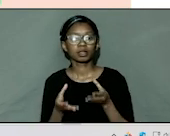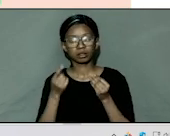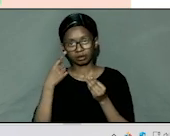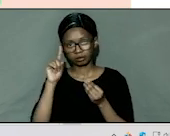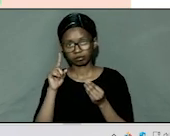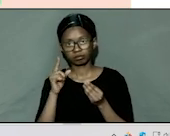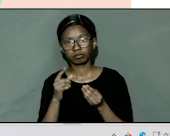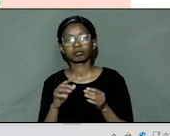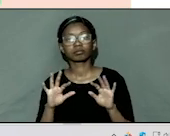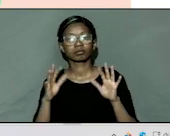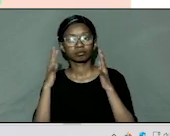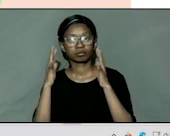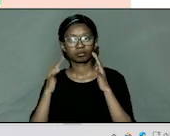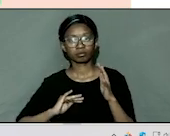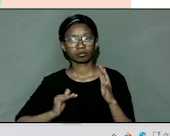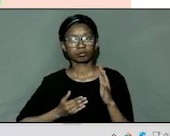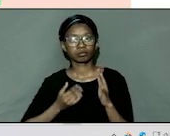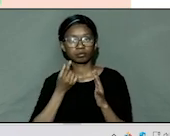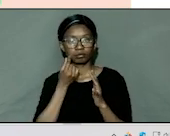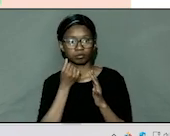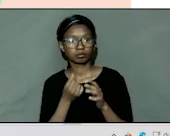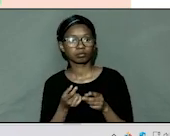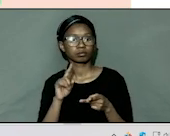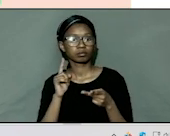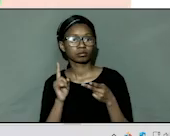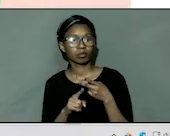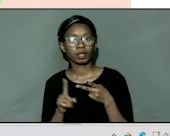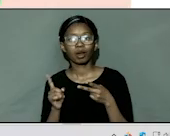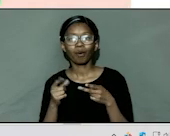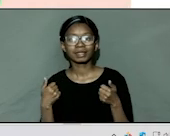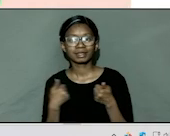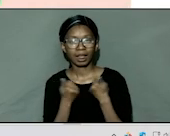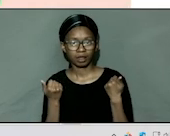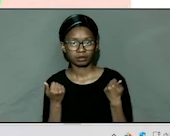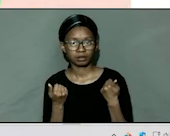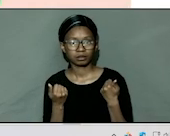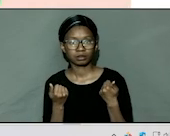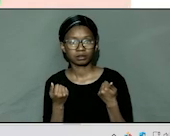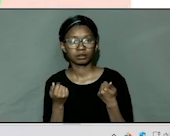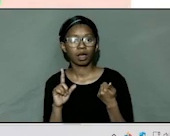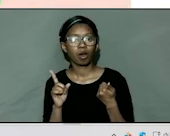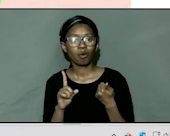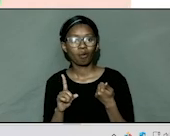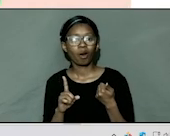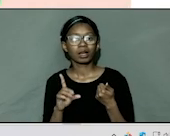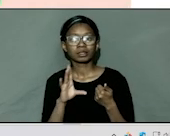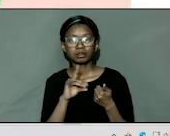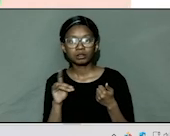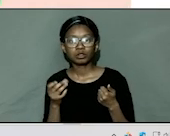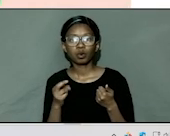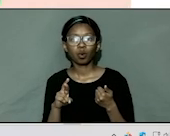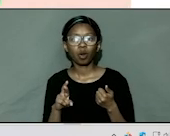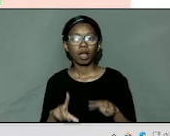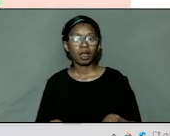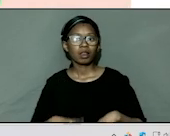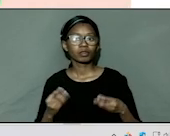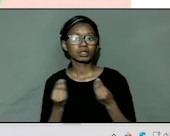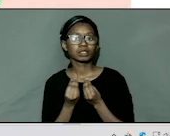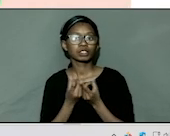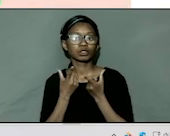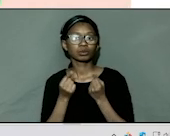and gentlemen. Then, what was the challenge? What did the organism do? They stopped using